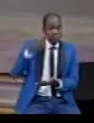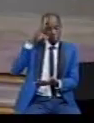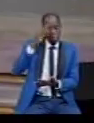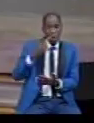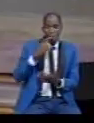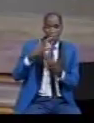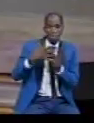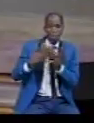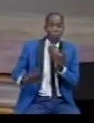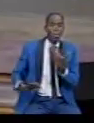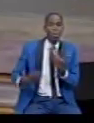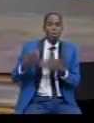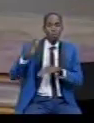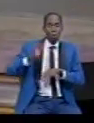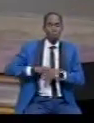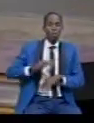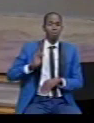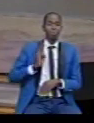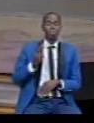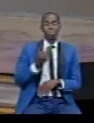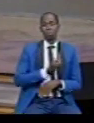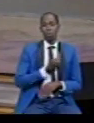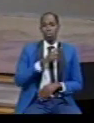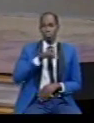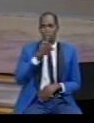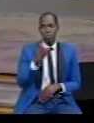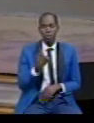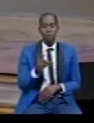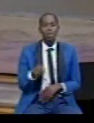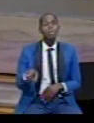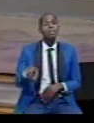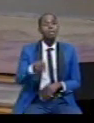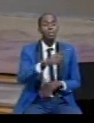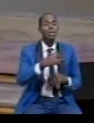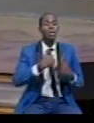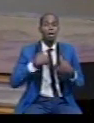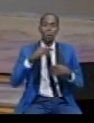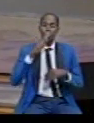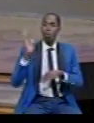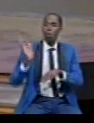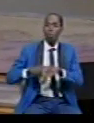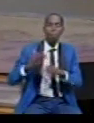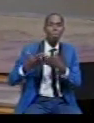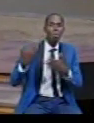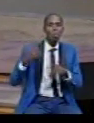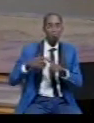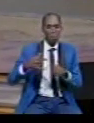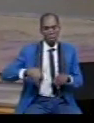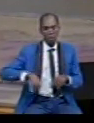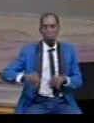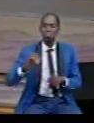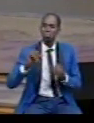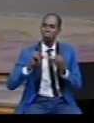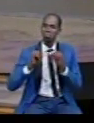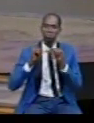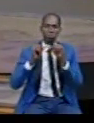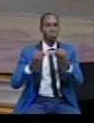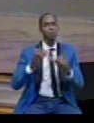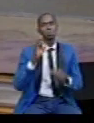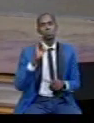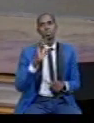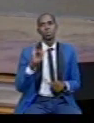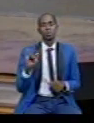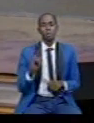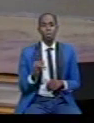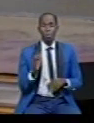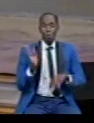us. They had been warned, yet they kept on preaching. They said they could